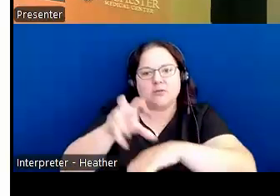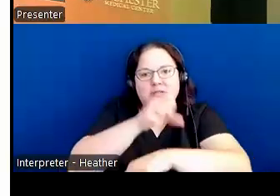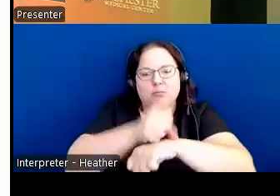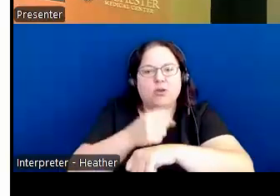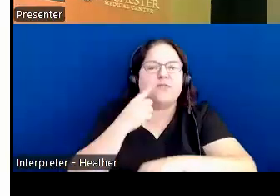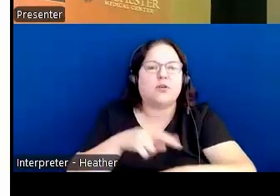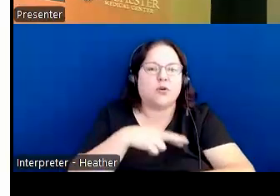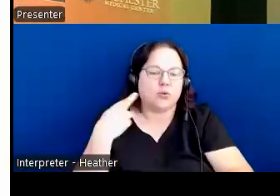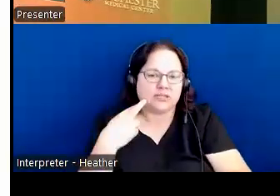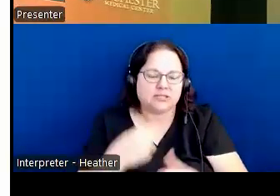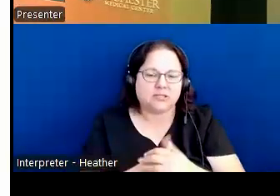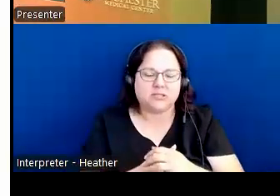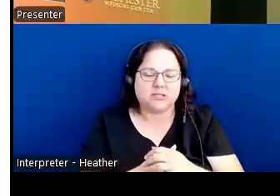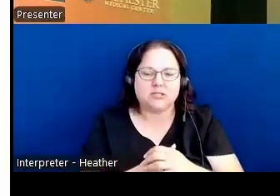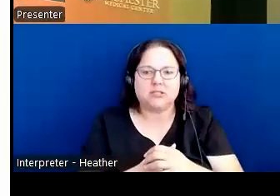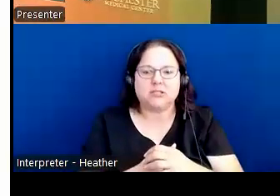overdose